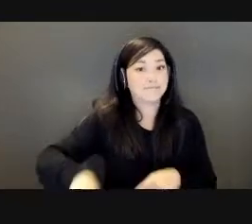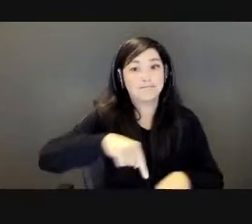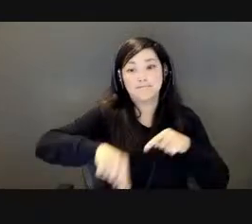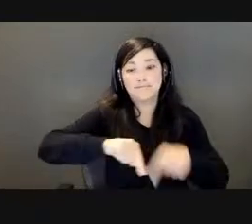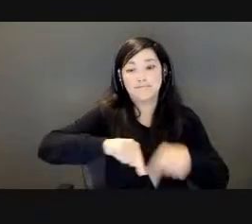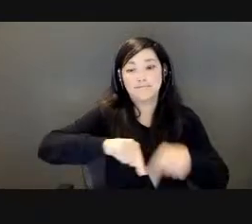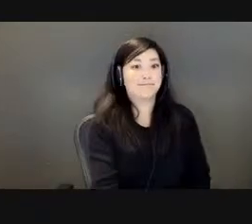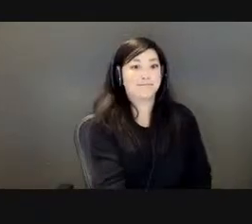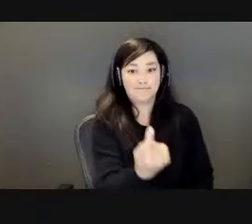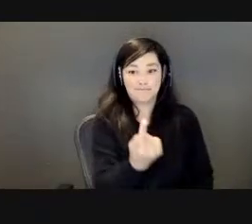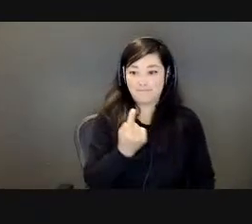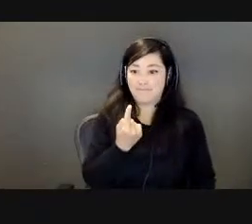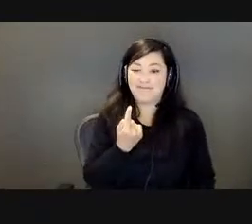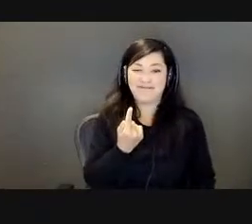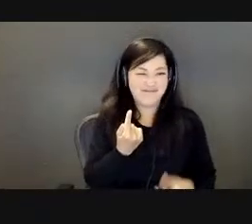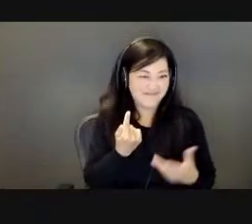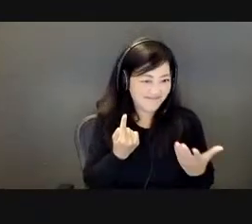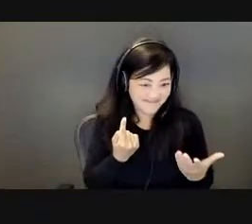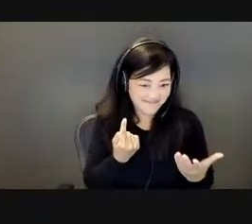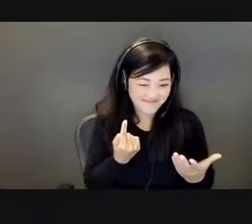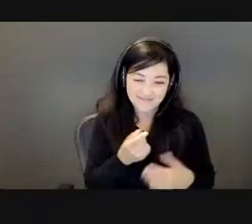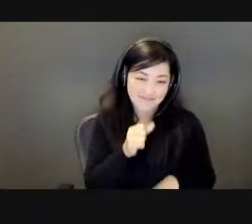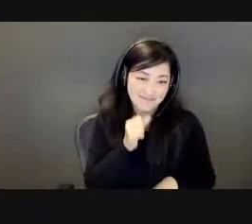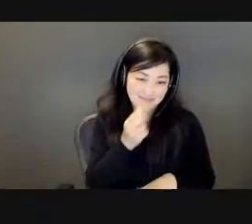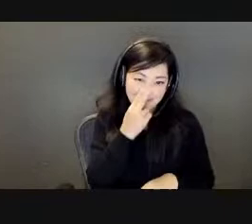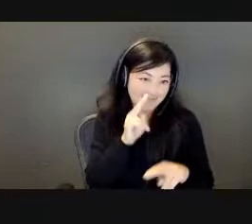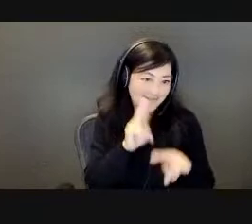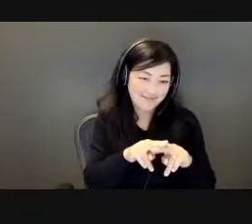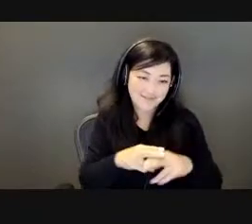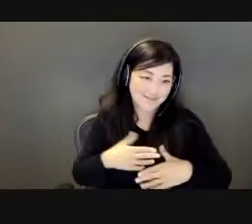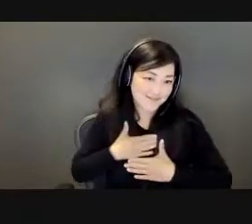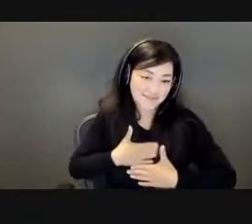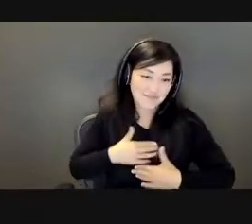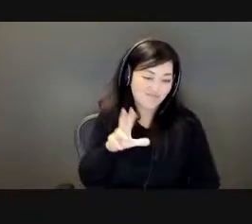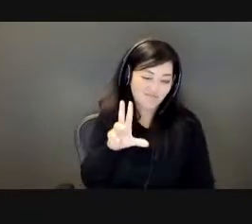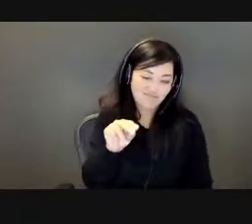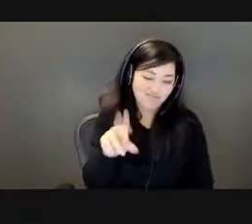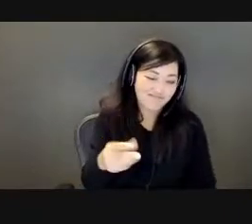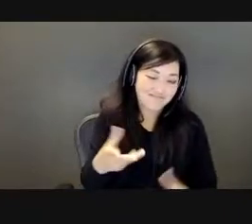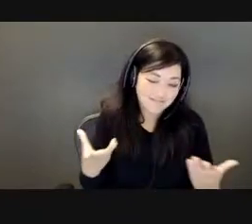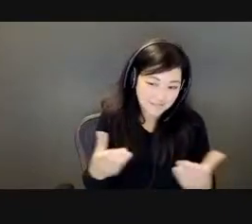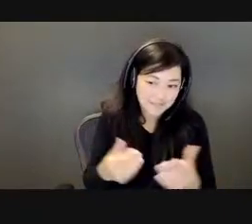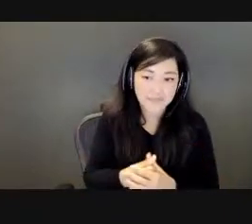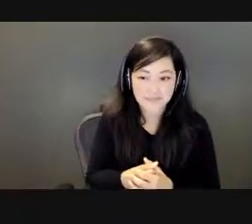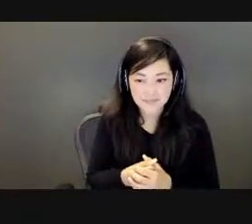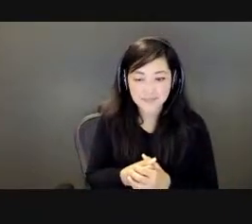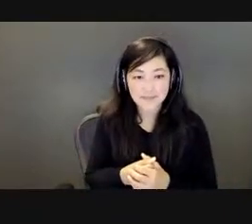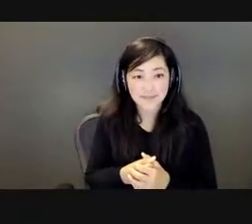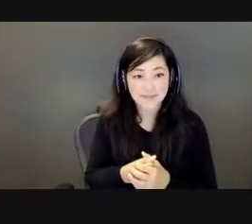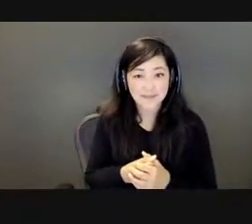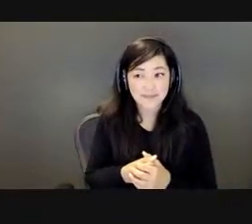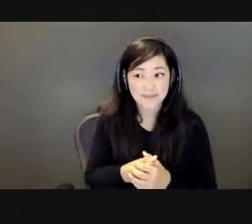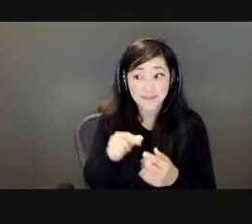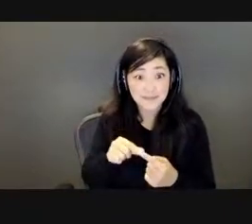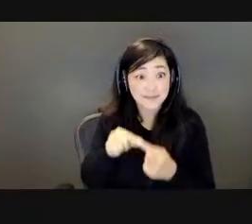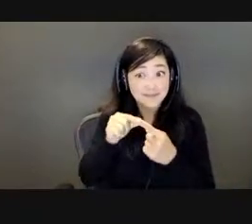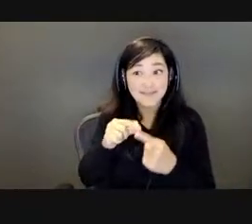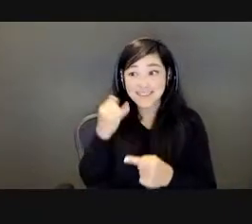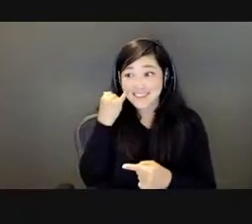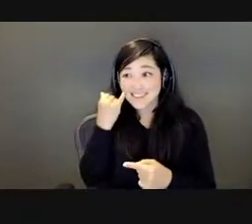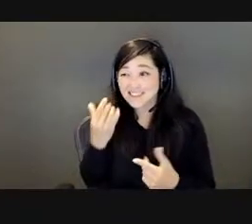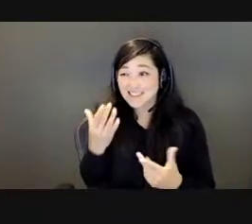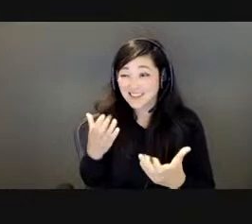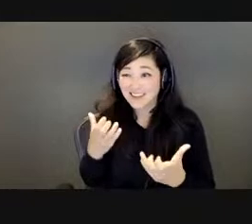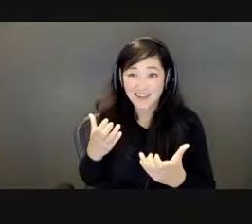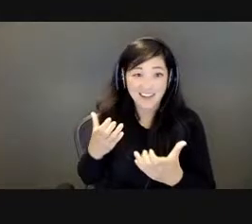It can be not the most fun of moments. Especially when you've got a destination you want to go